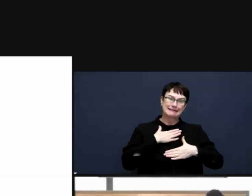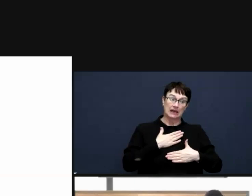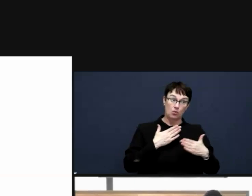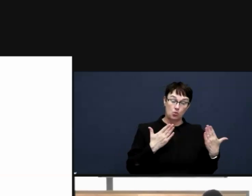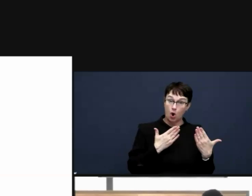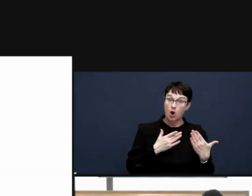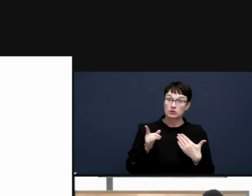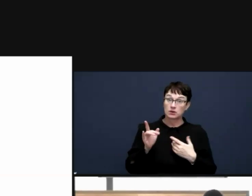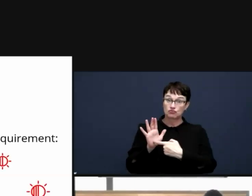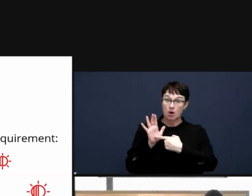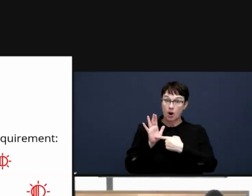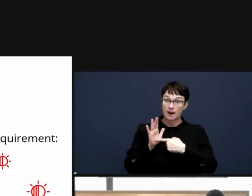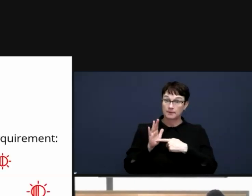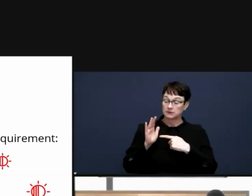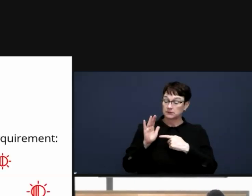Can you go to the next slide?